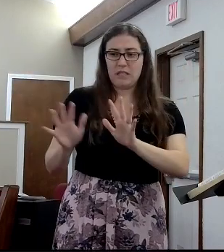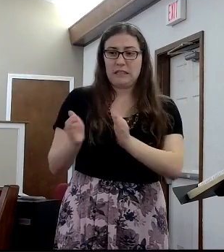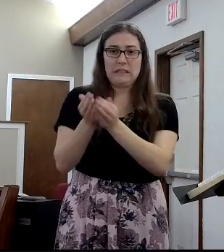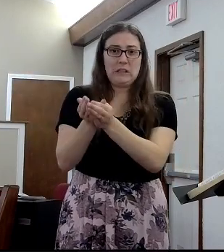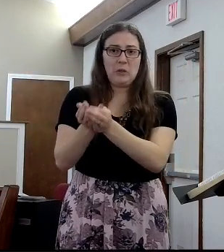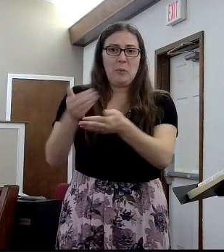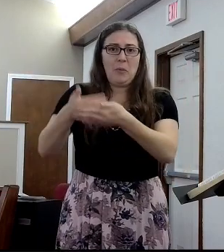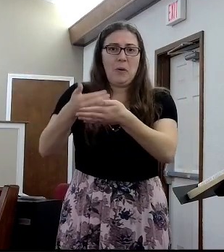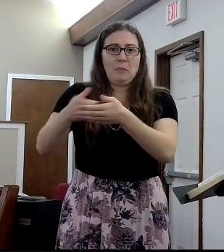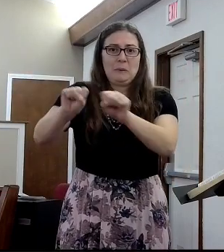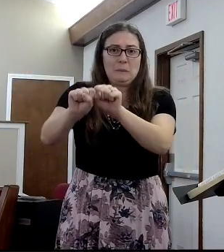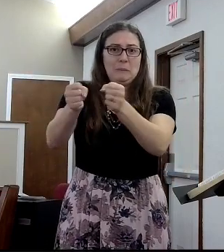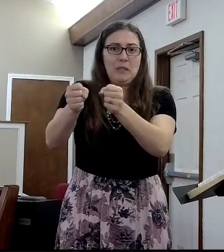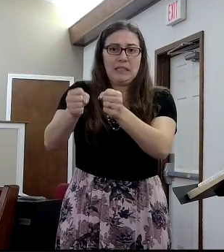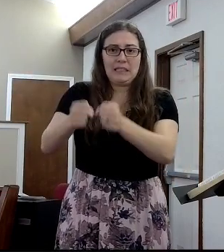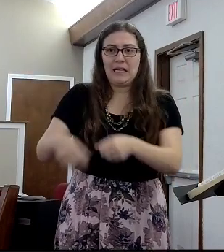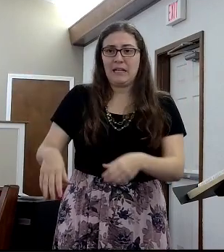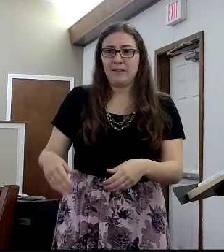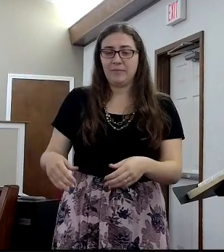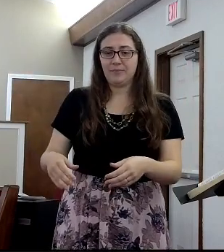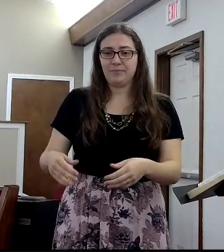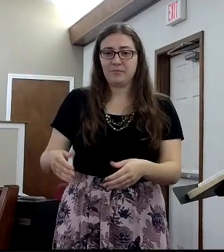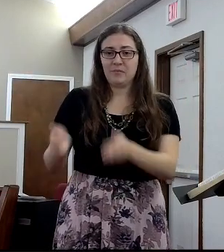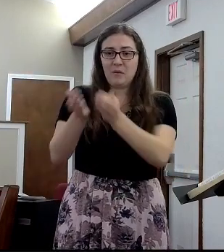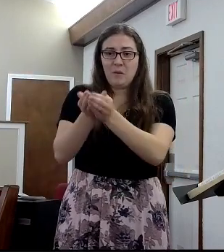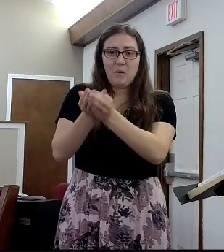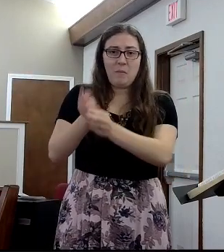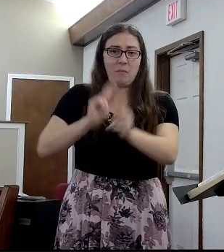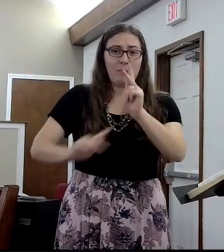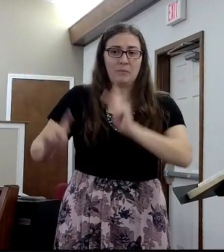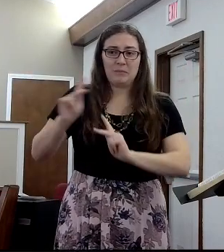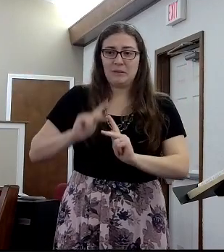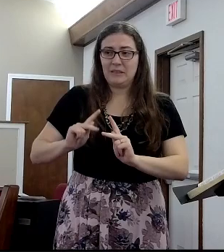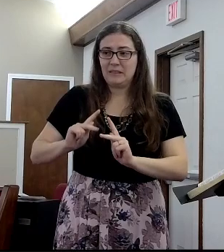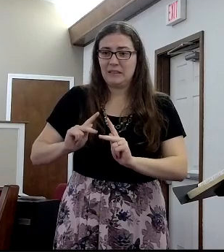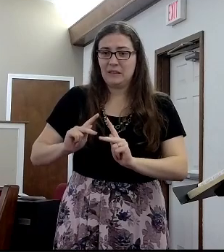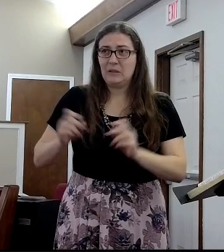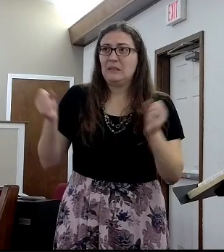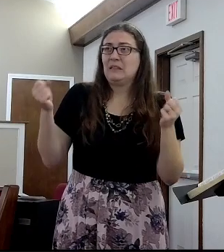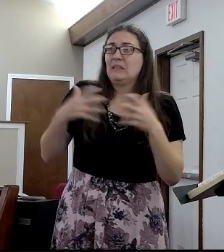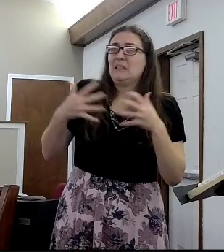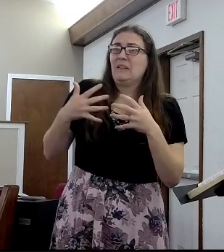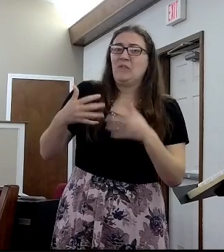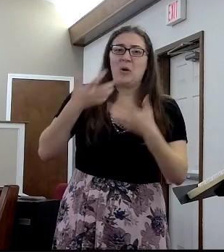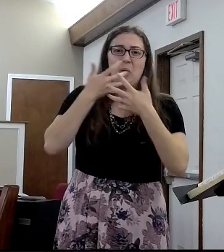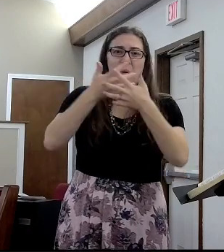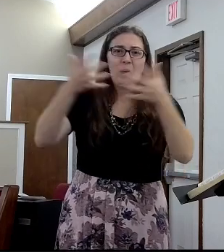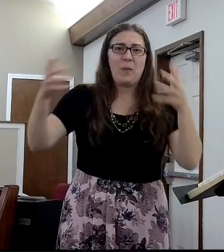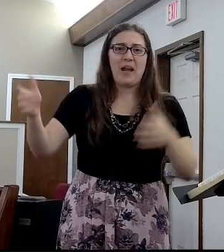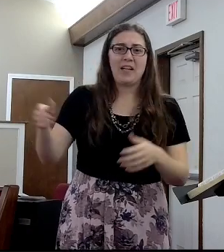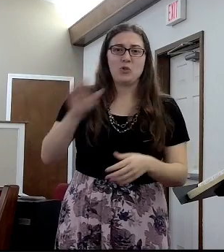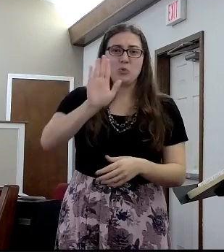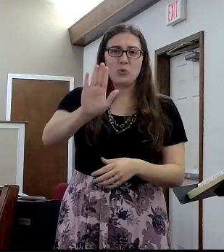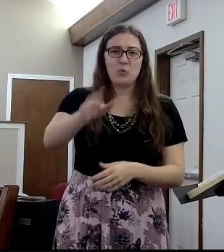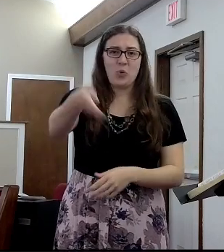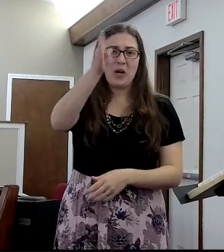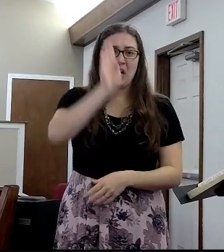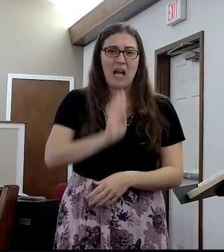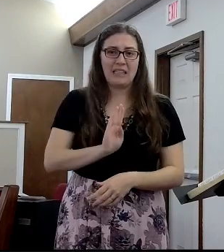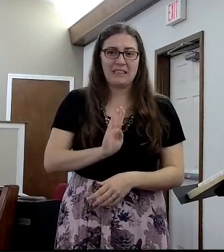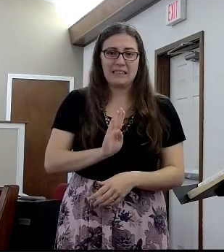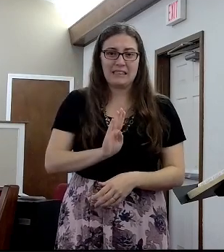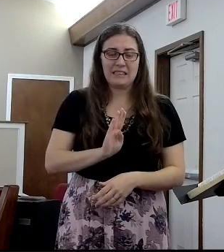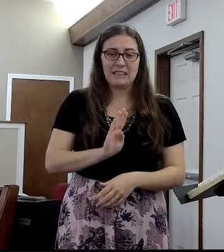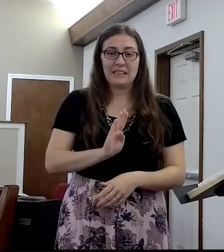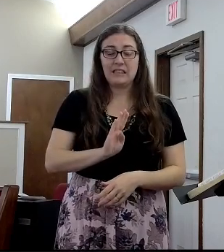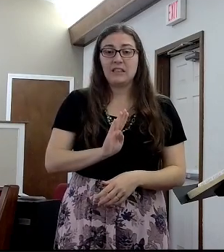be broken. Then the mariners were afraid and cried every man unto his God. Look at the capitalization